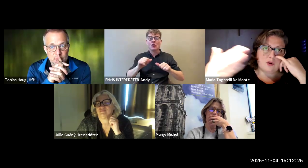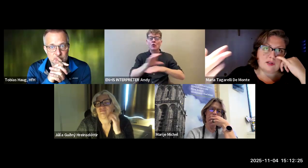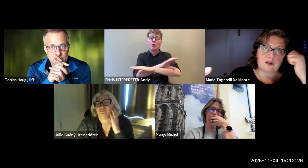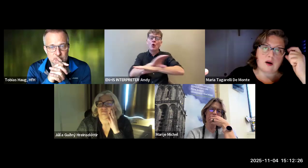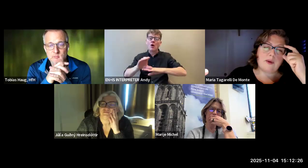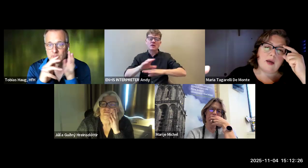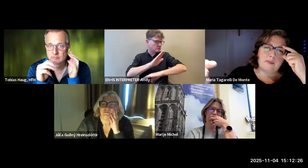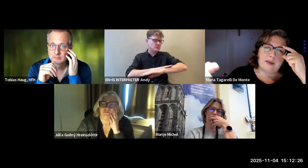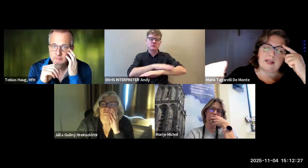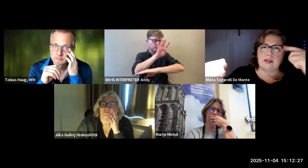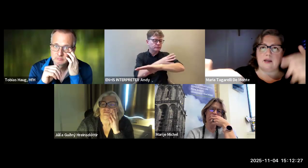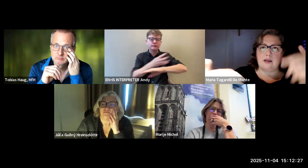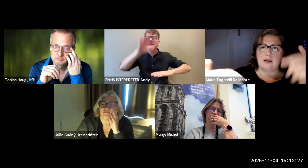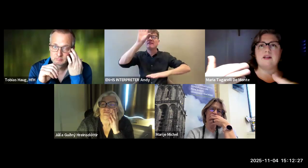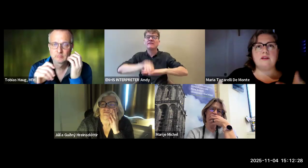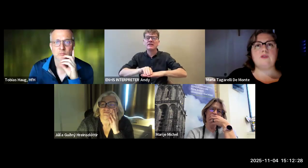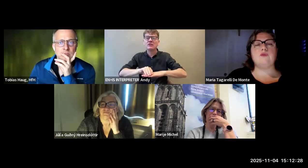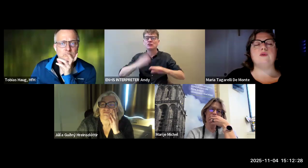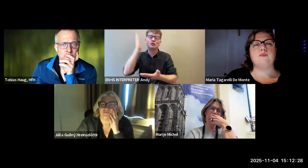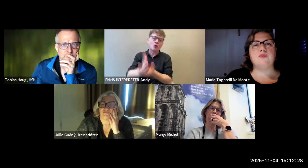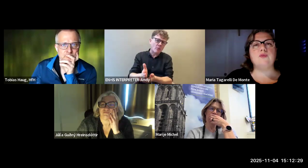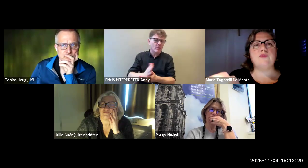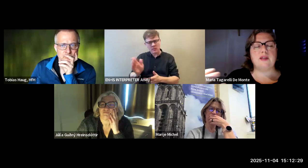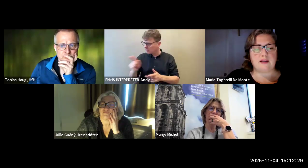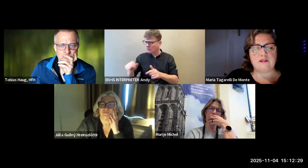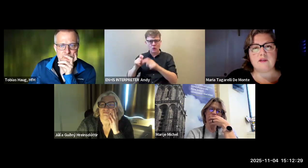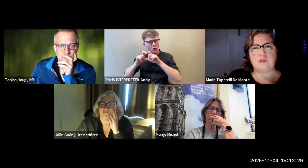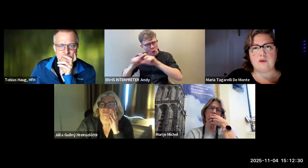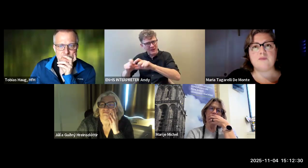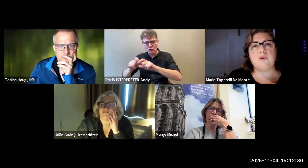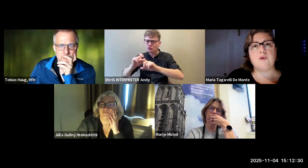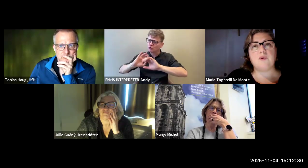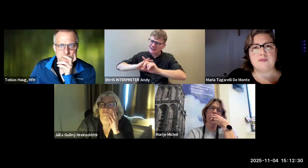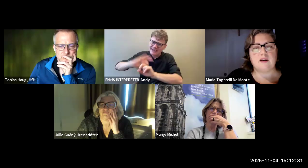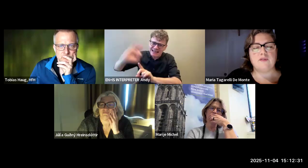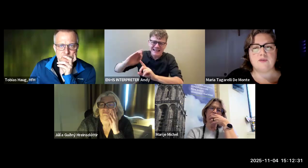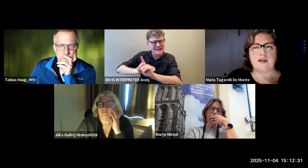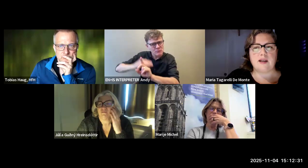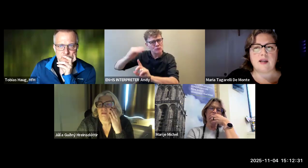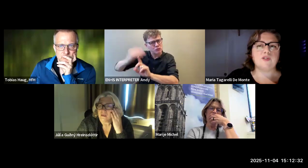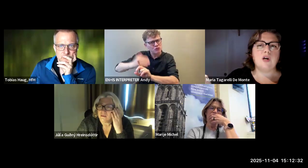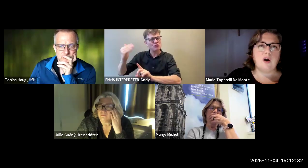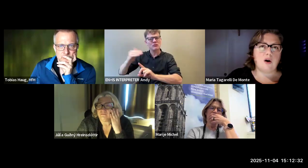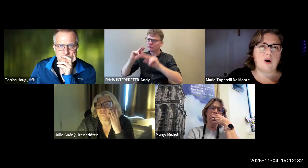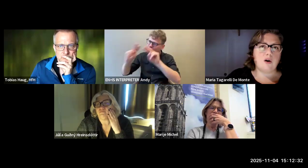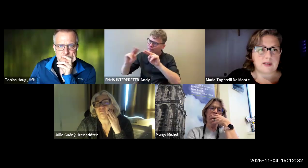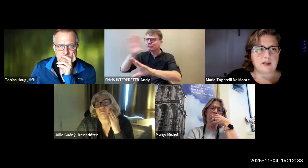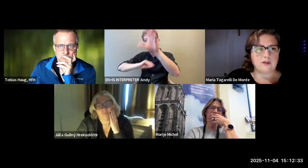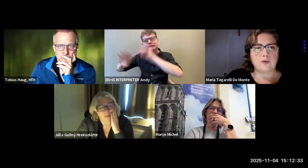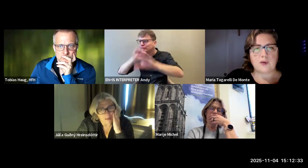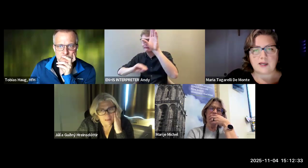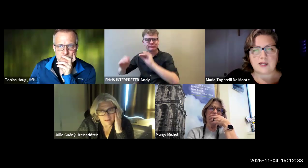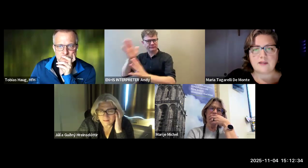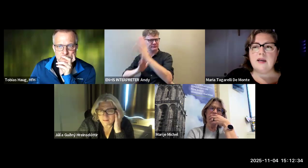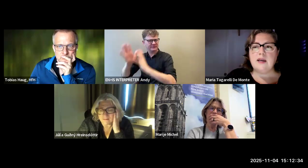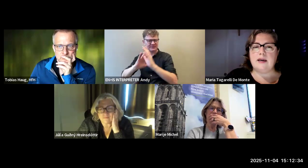language as the course stops, but they can continue improving and continue exposing themselves to sign language also